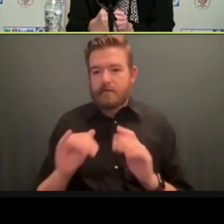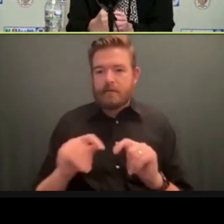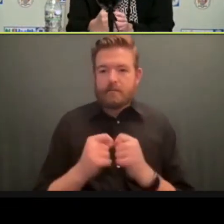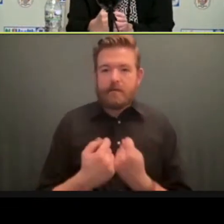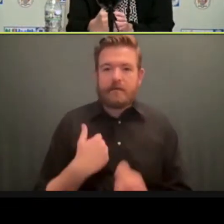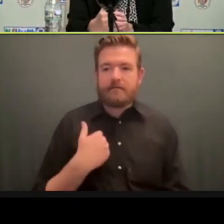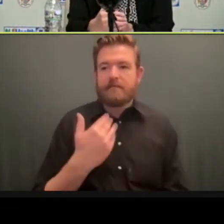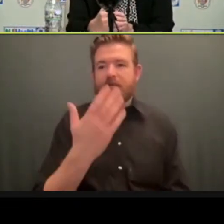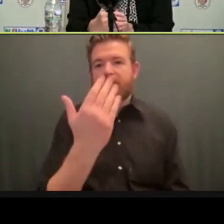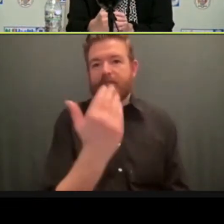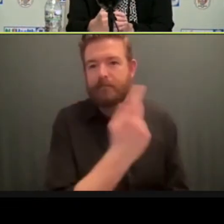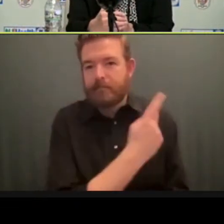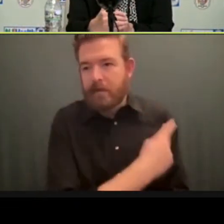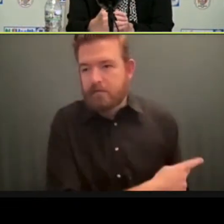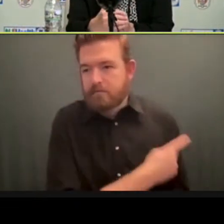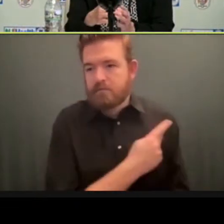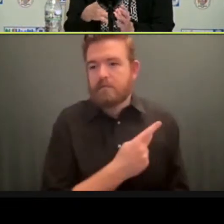is at